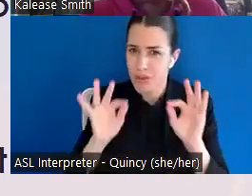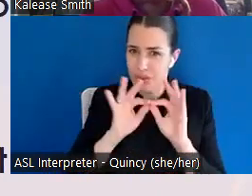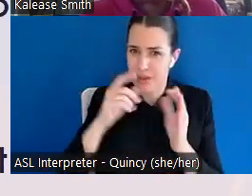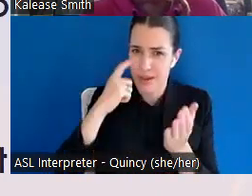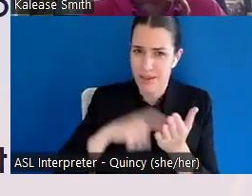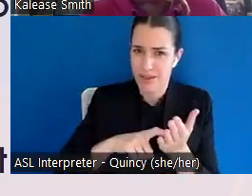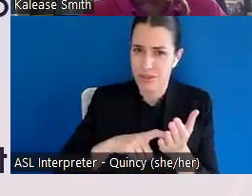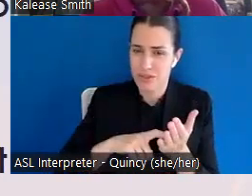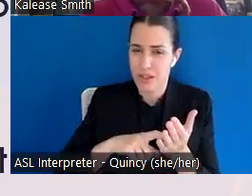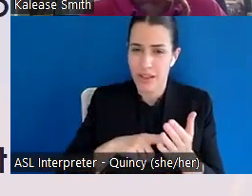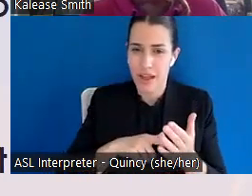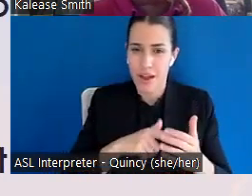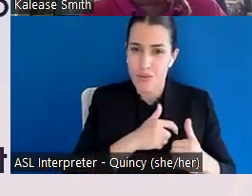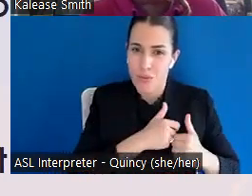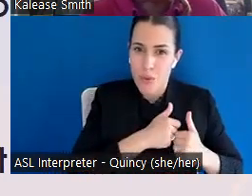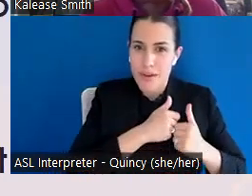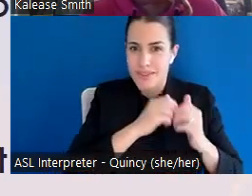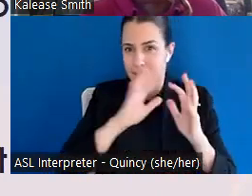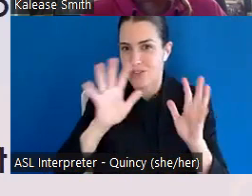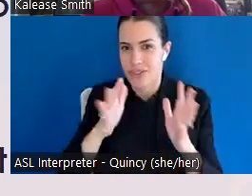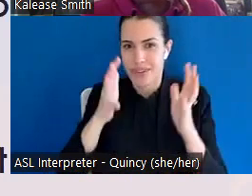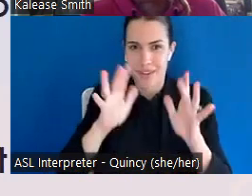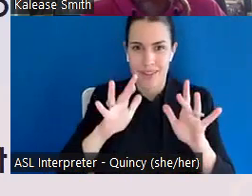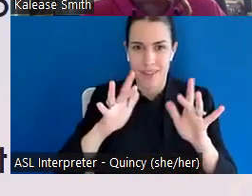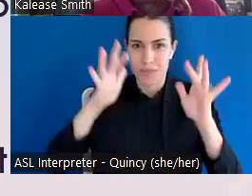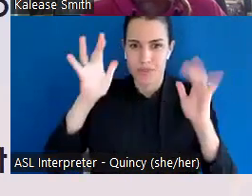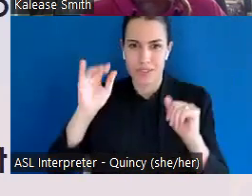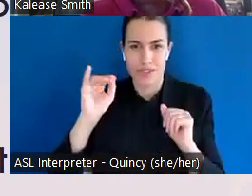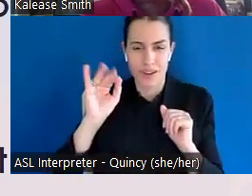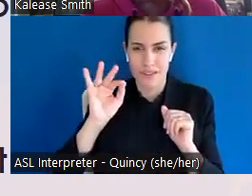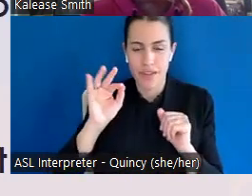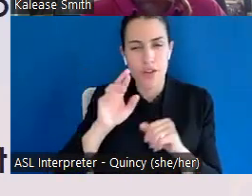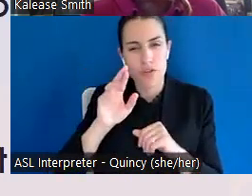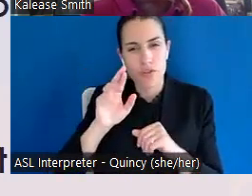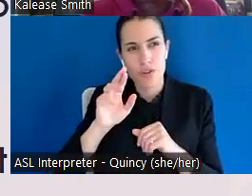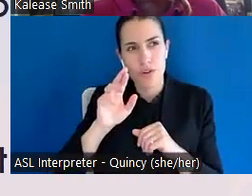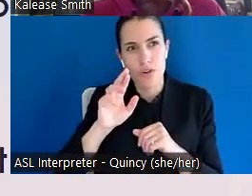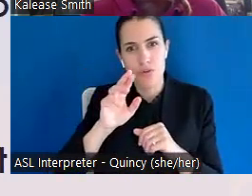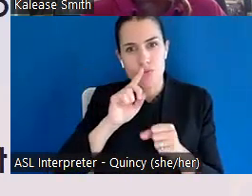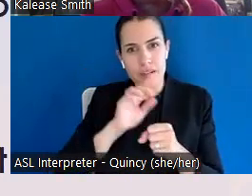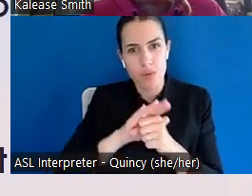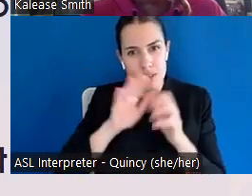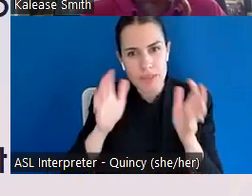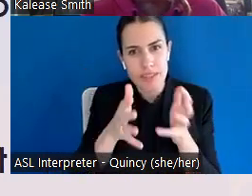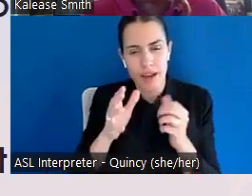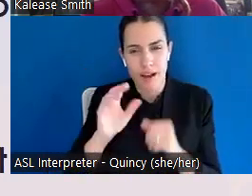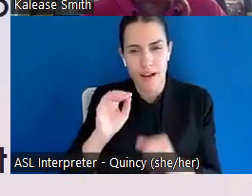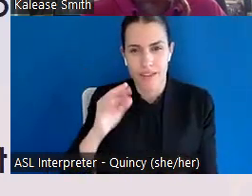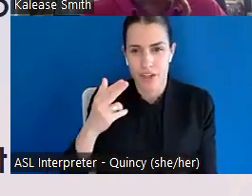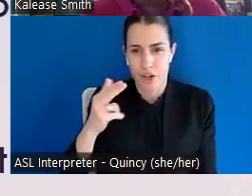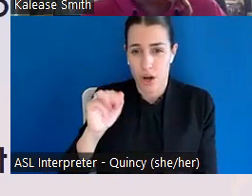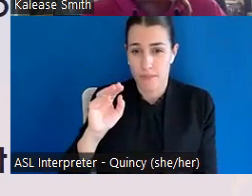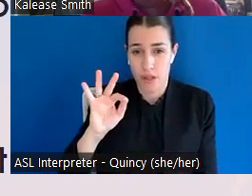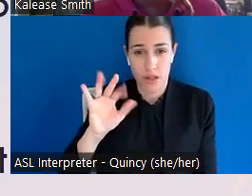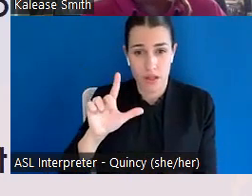of the romanticization and glamorization and kind of the general reinforcement of either just harmful or just straight up